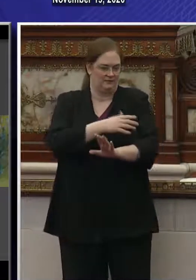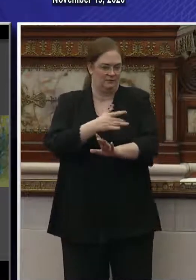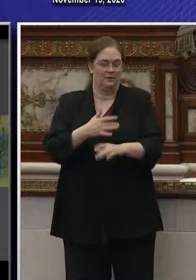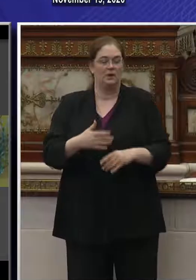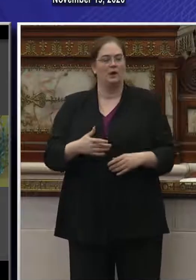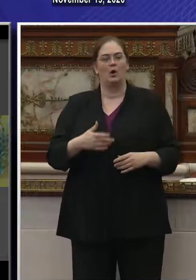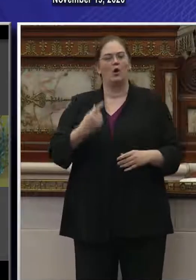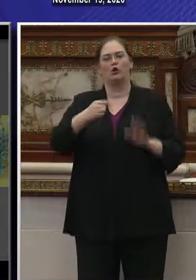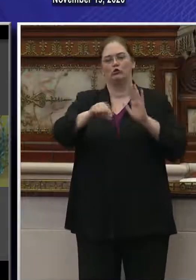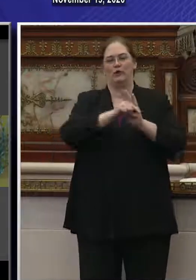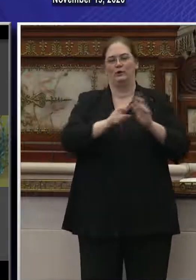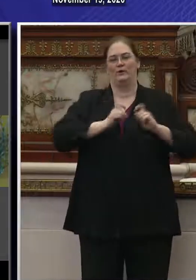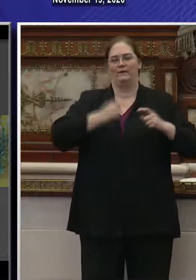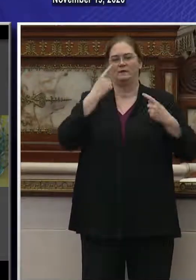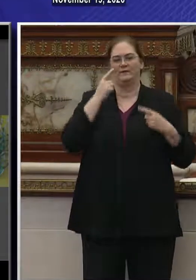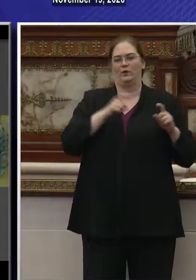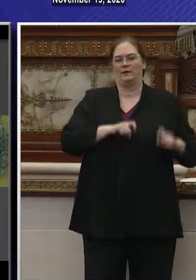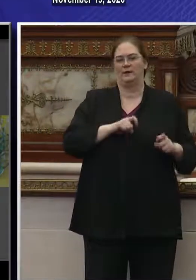us?